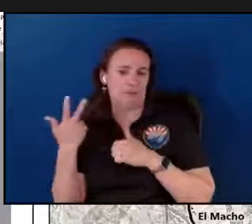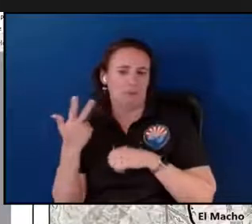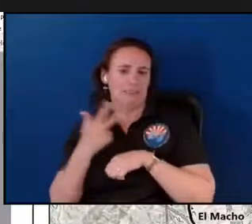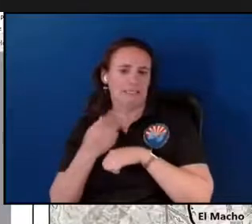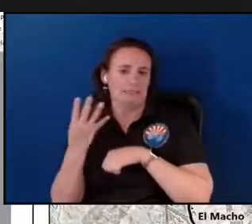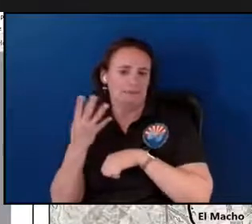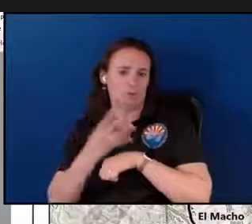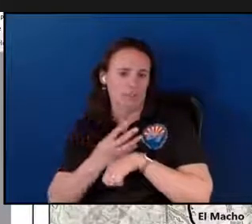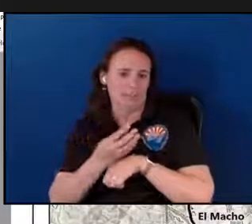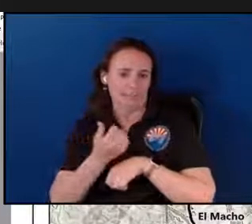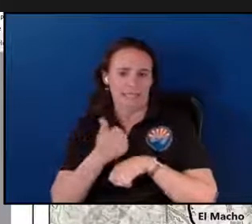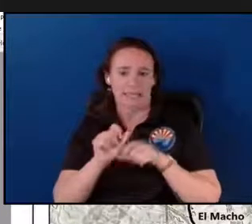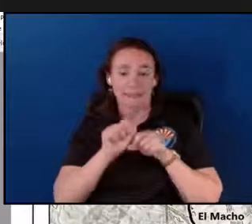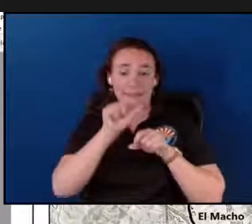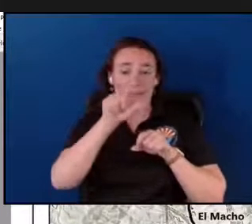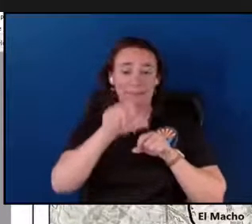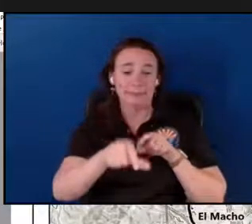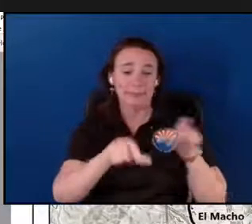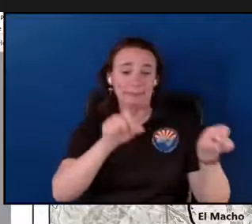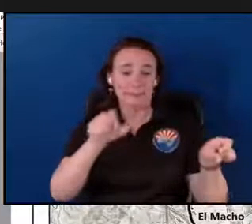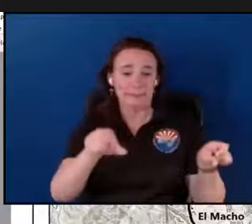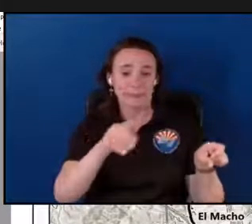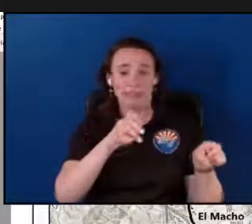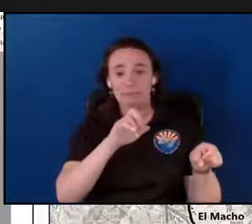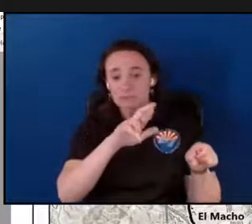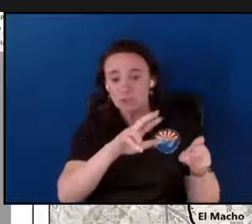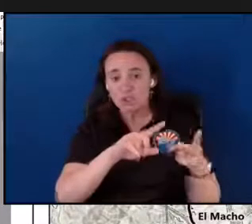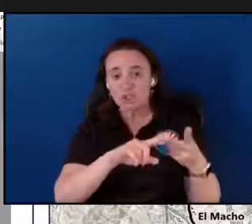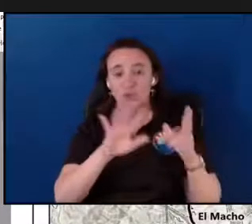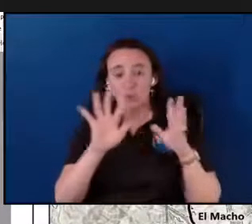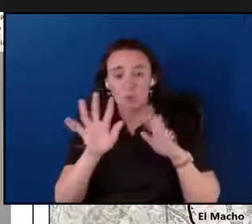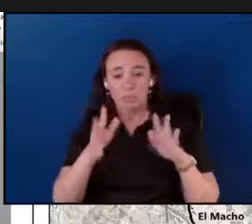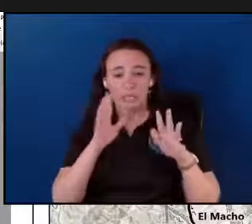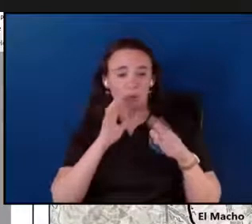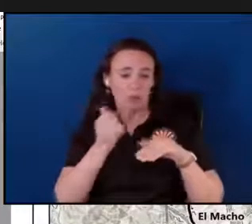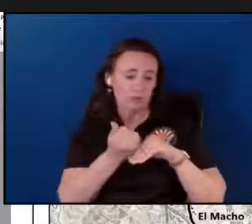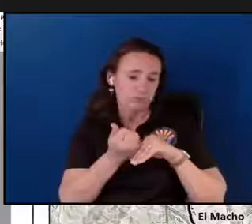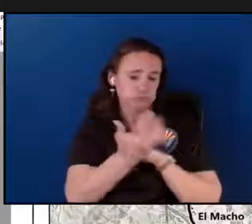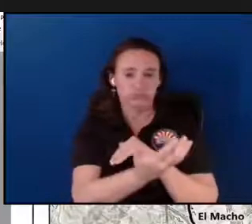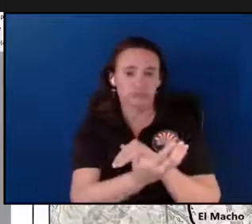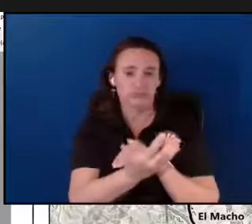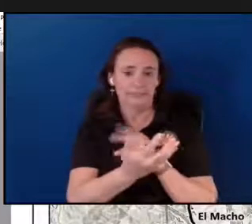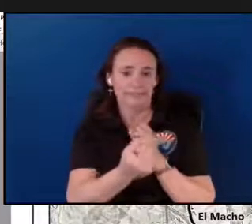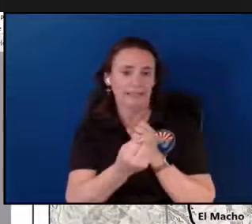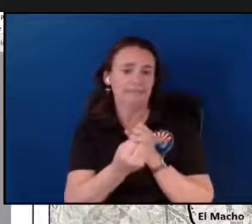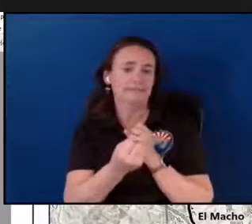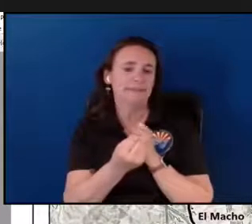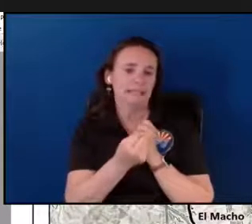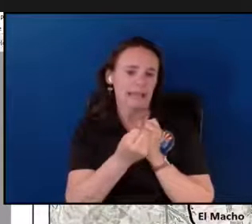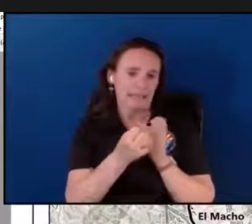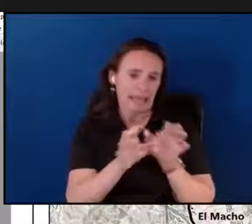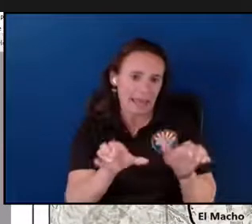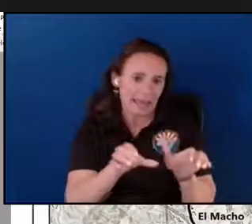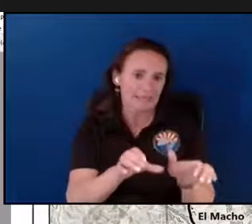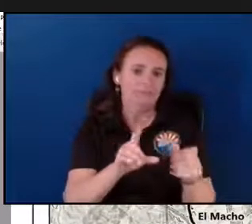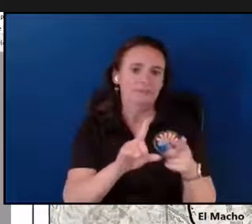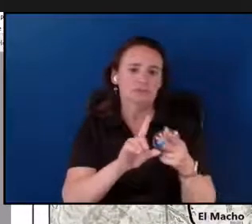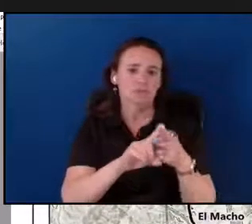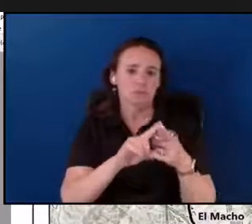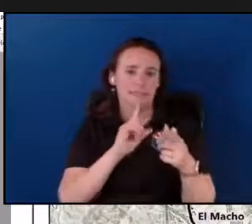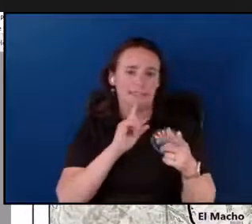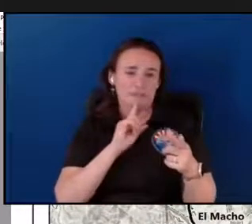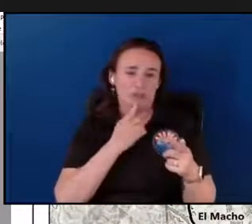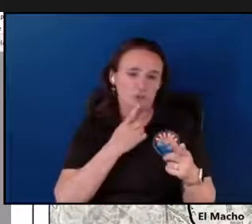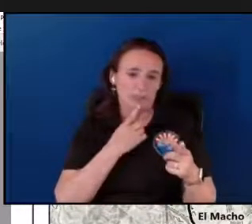wind getting in there will initiate rapid rates of spread, very active to extreme fire behavior. And you